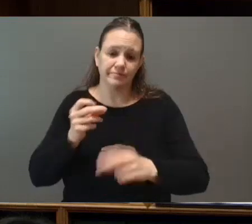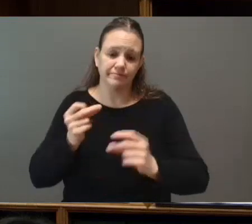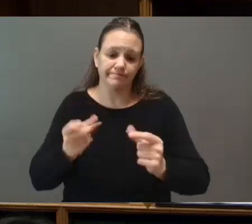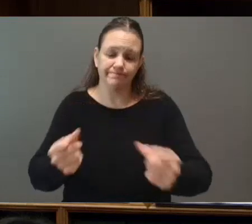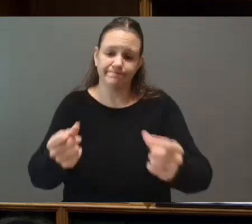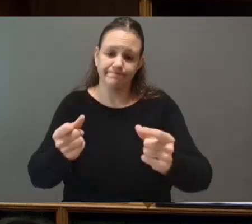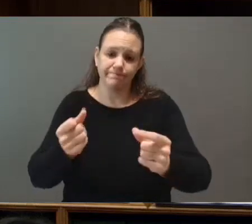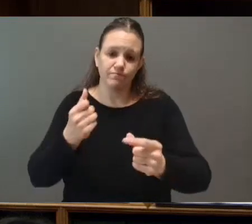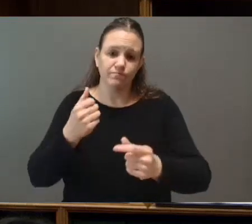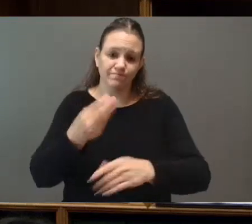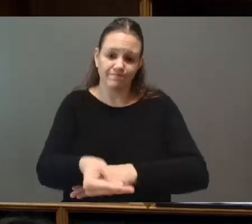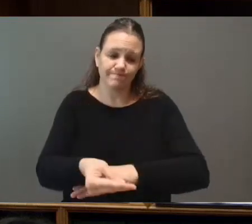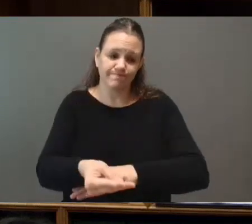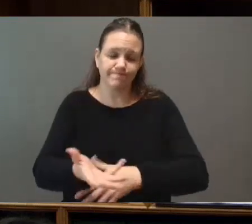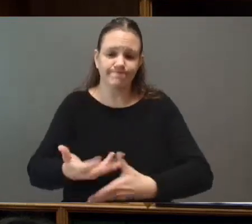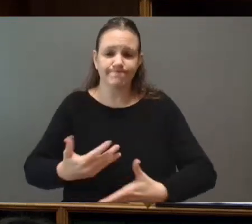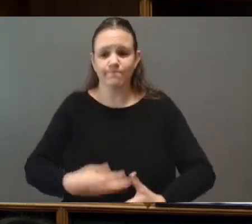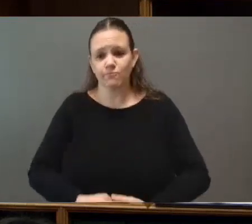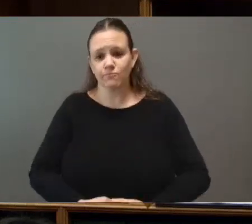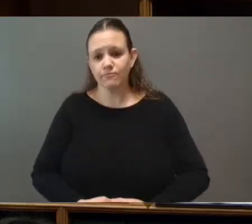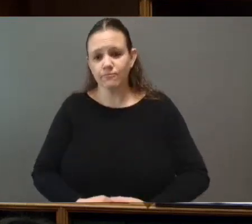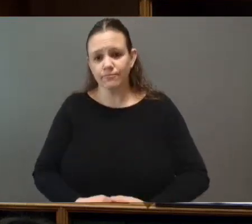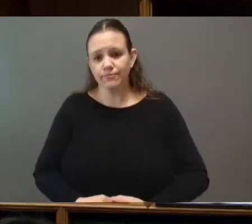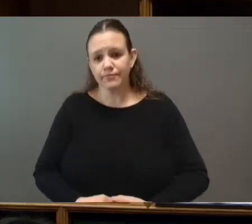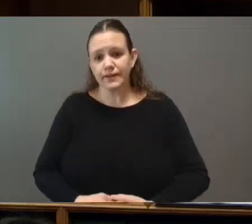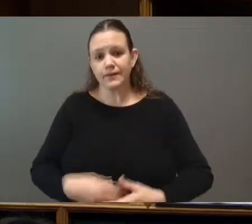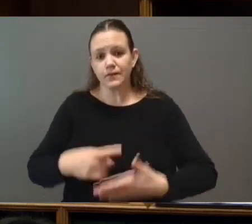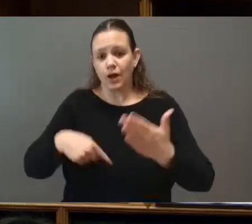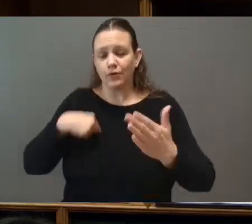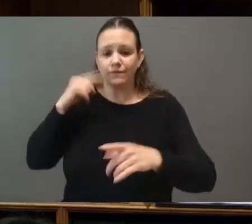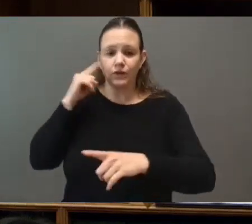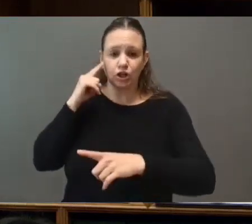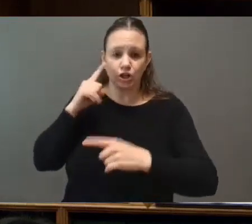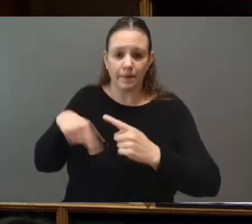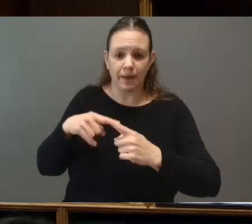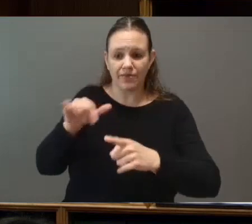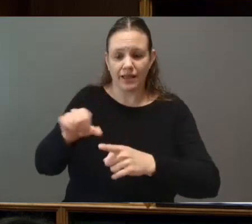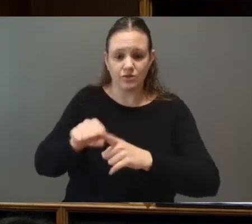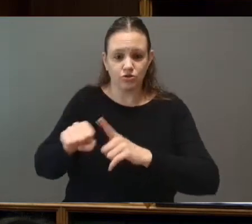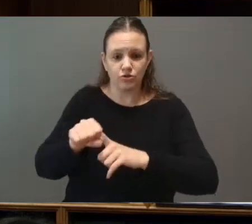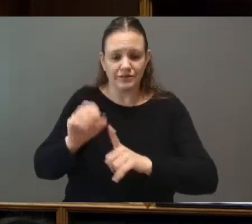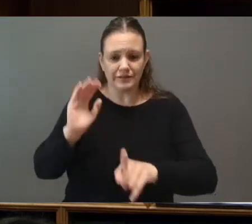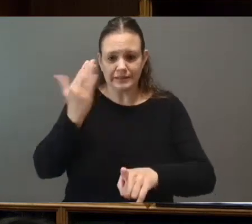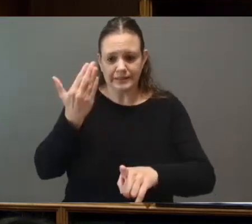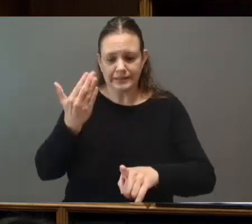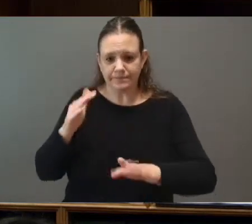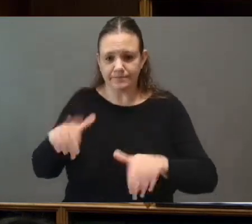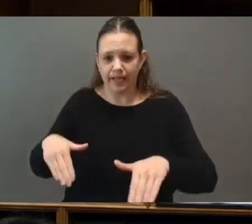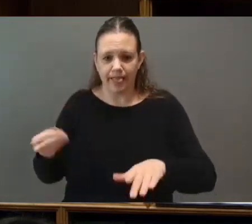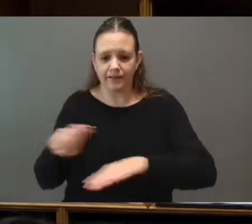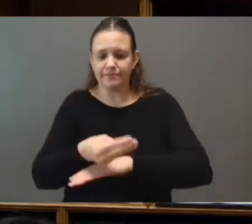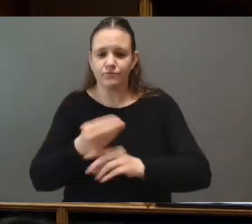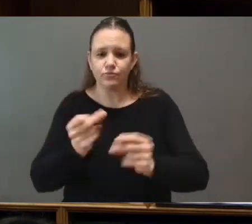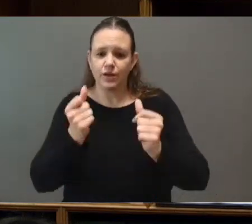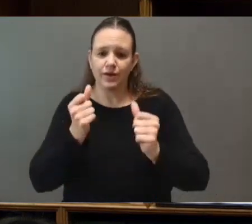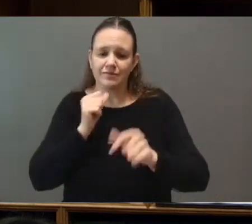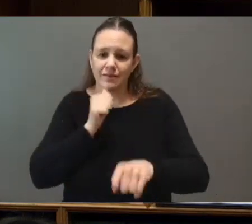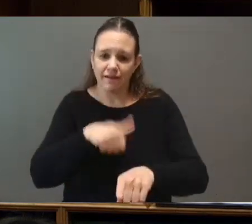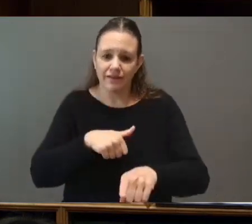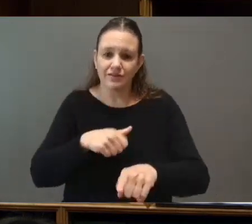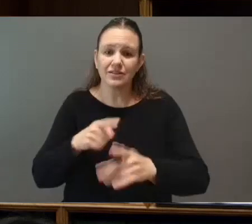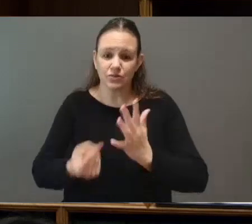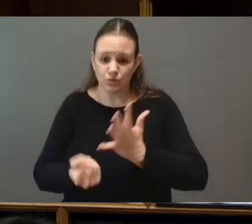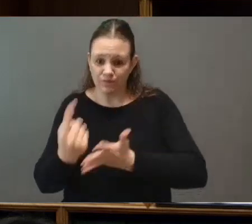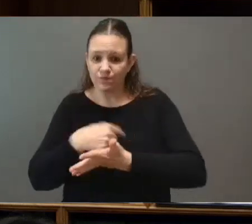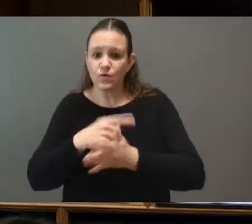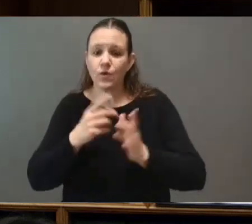heard. There is a review underway with BC Emergency Health Services. The Minister of Public Safety has directed a